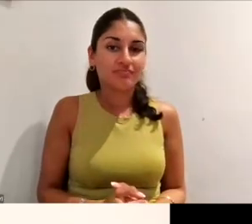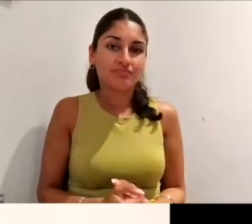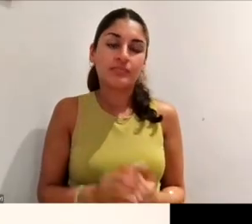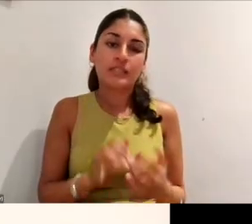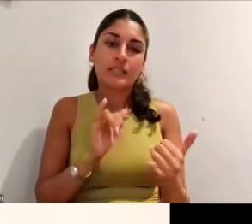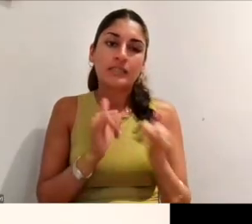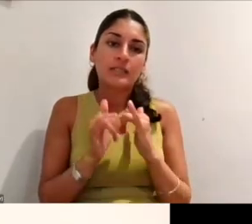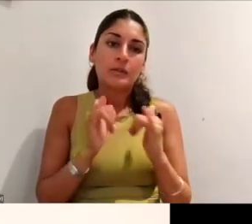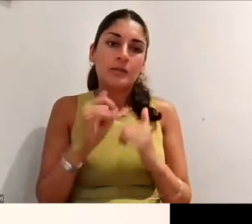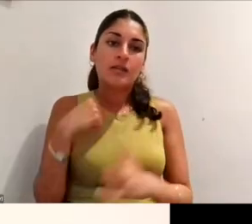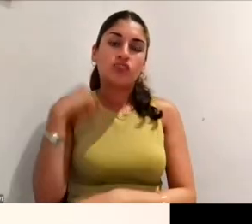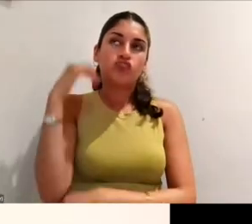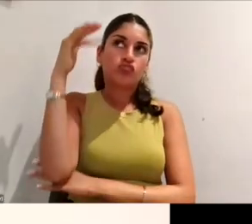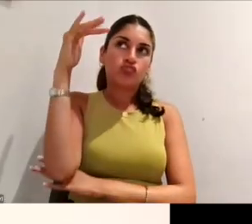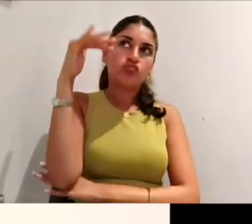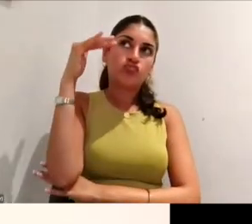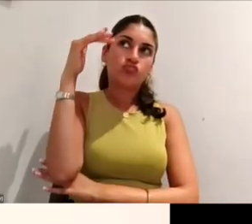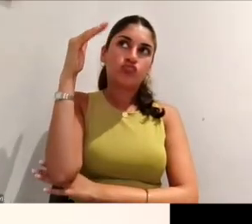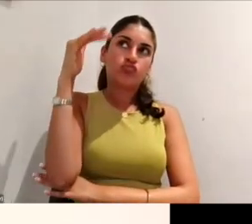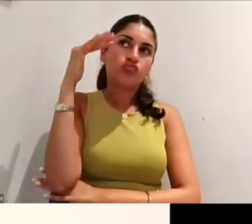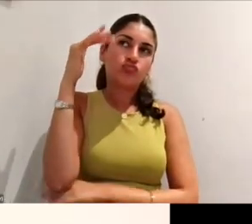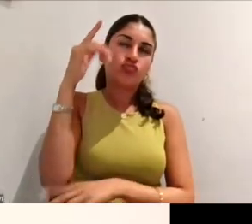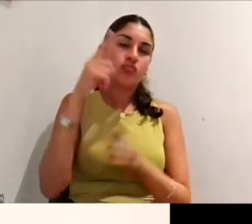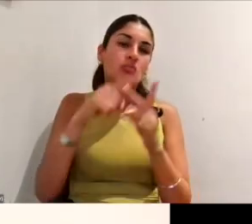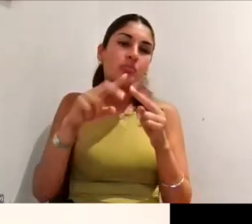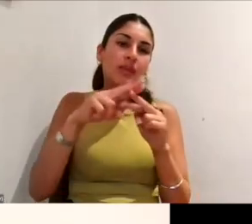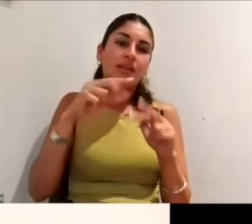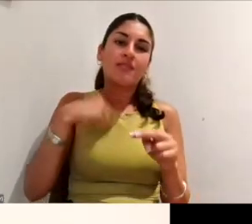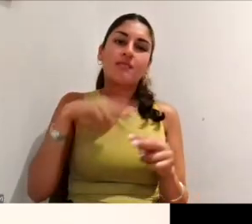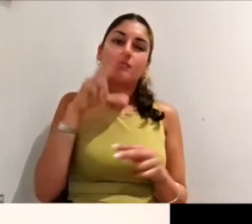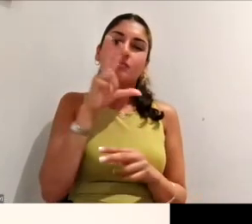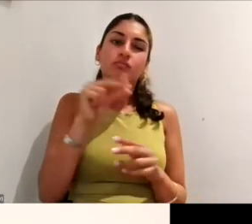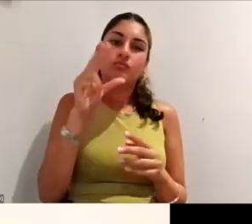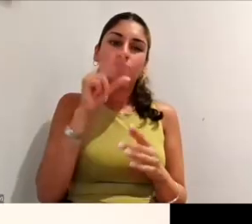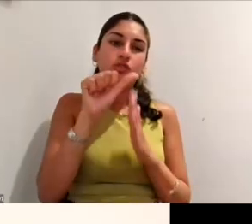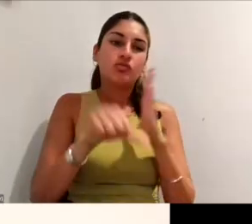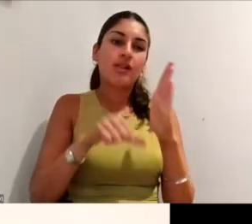Sometimes I wonder what my life would be like if I could speak our language fluently.